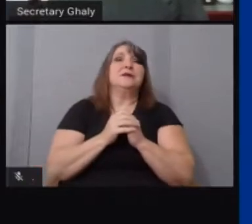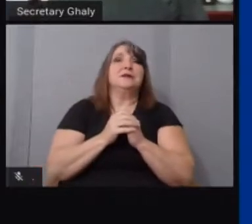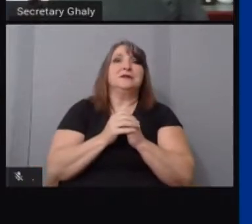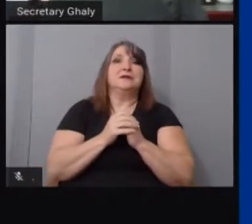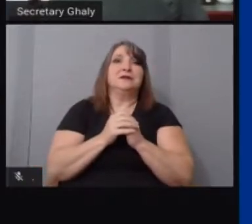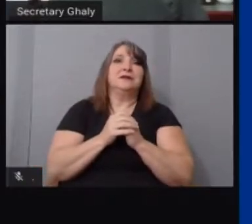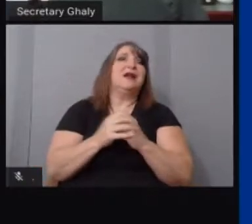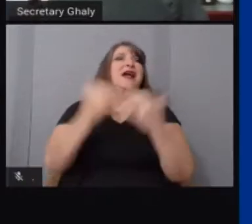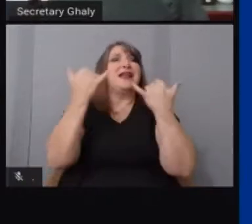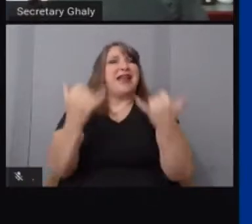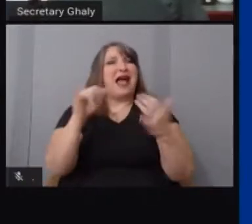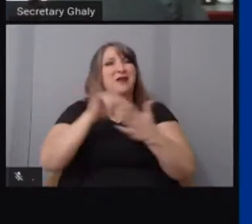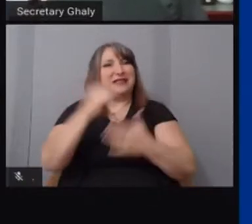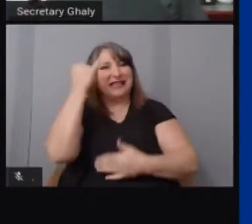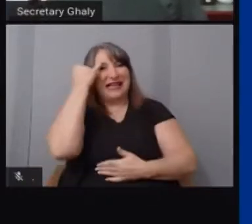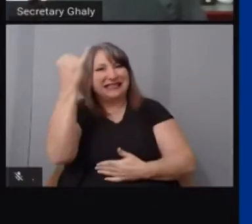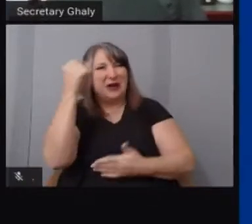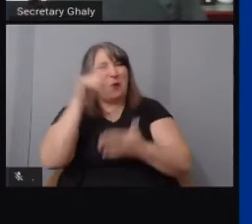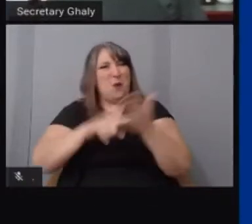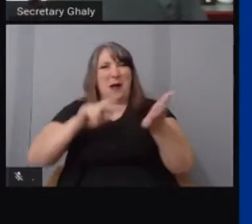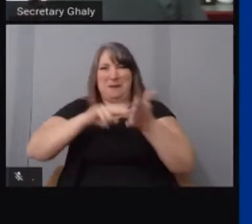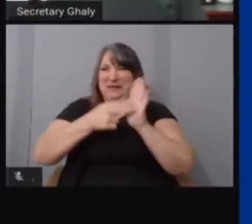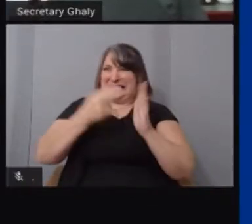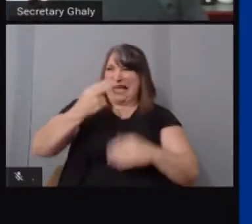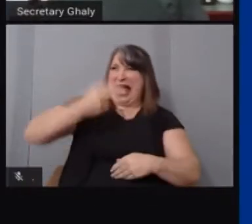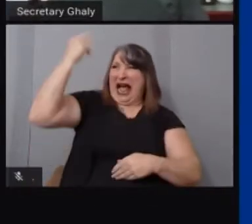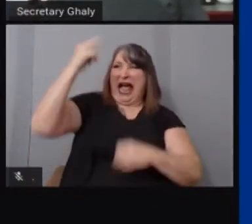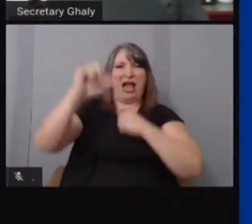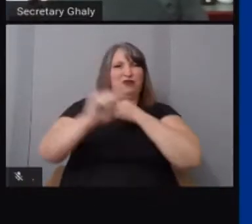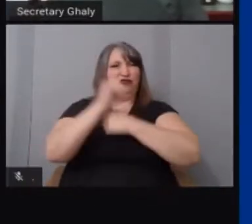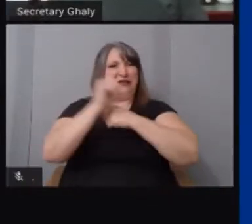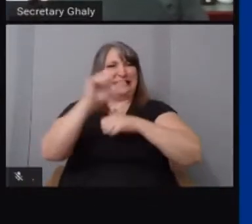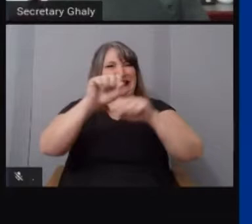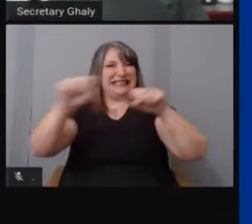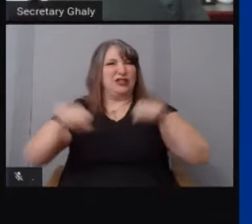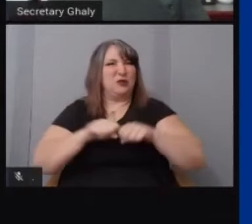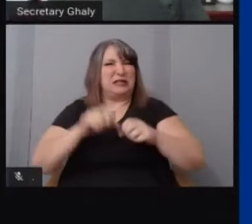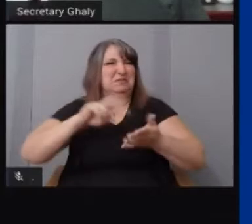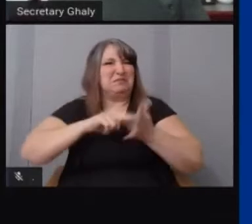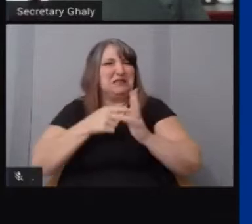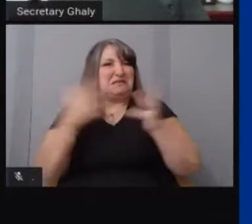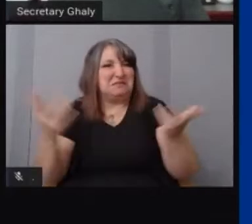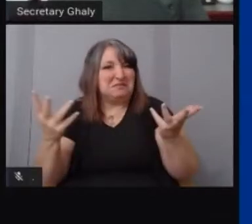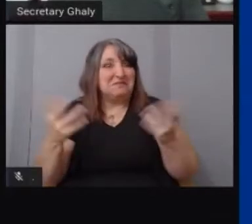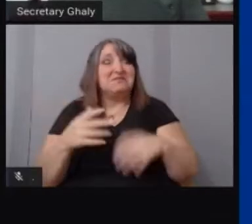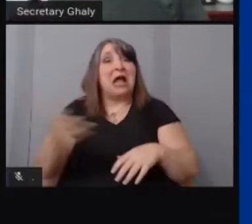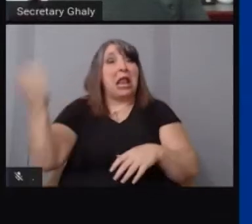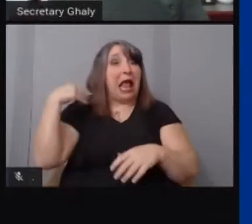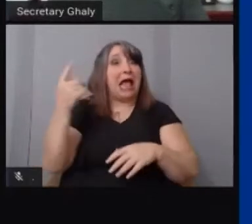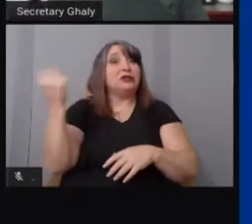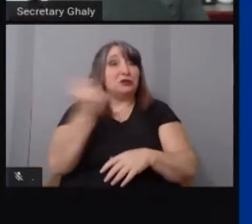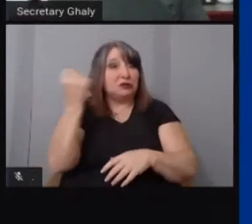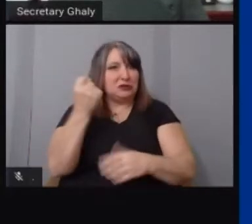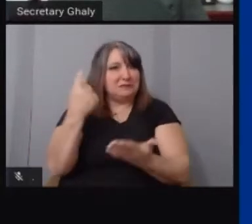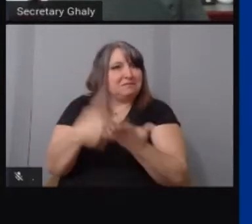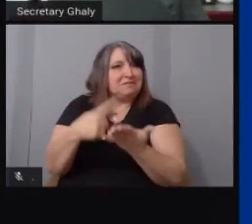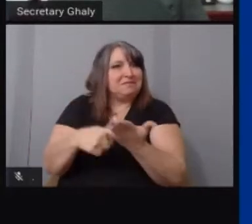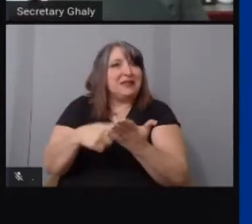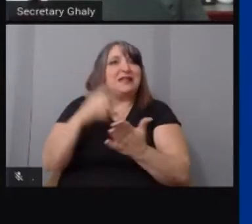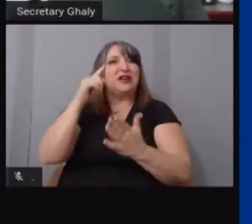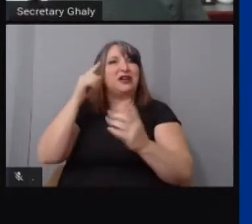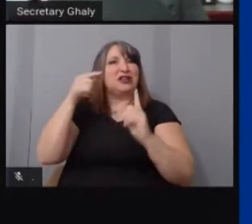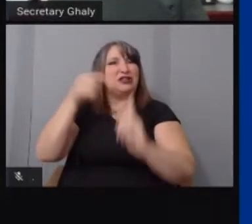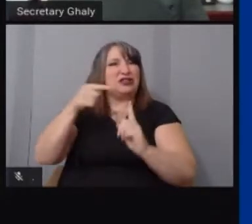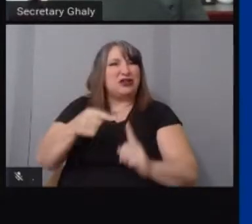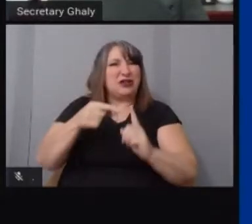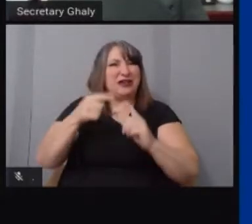this concept of what is a high-risk situation. We talked on Tuesday that there are certain characteristics of our